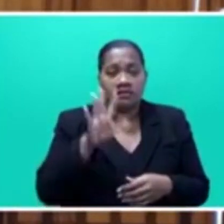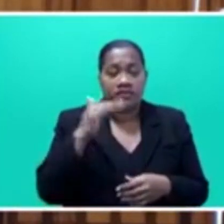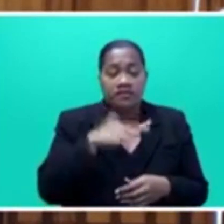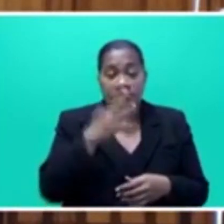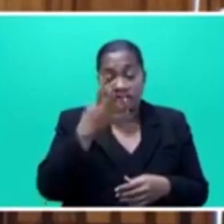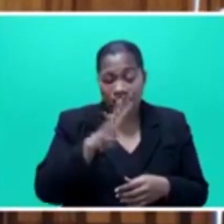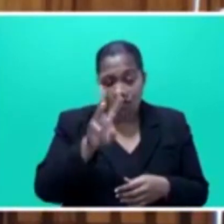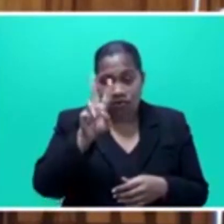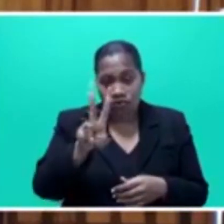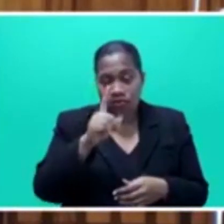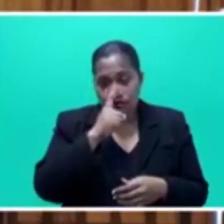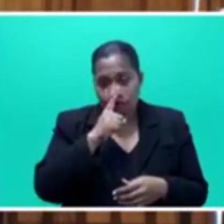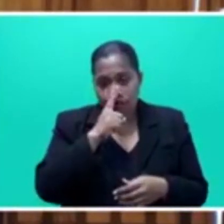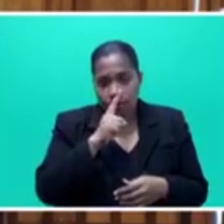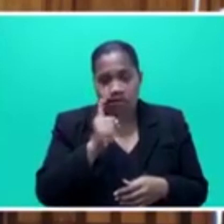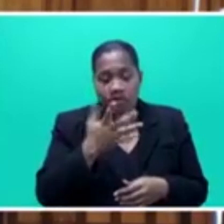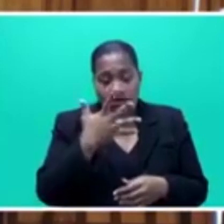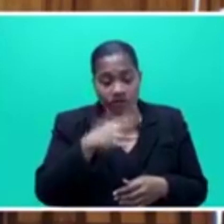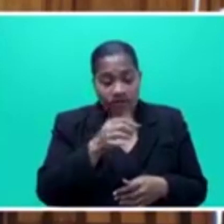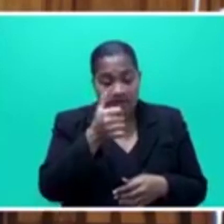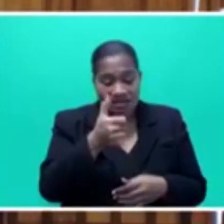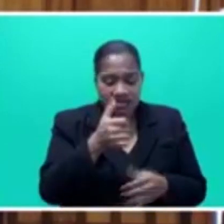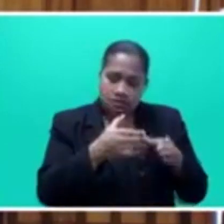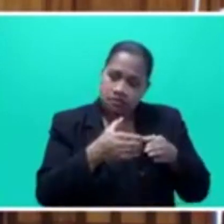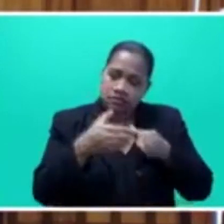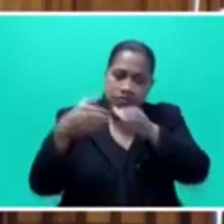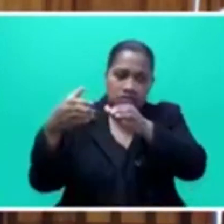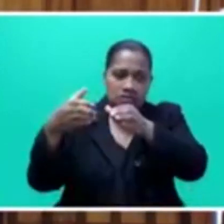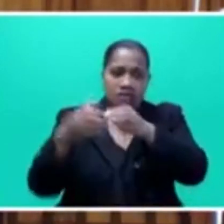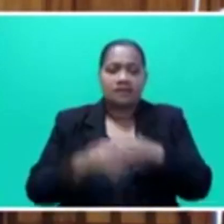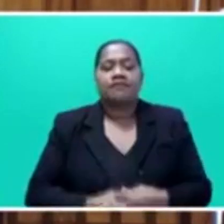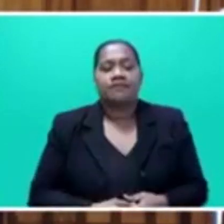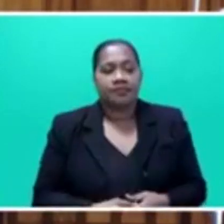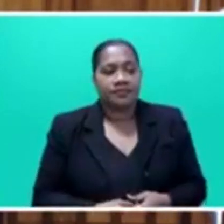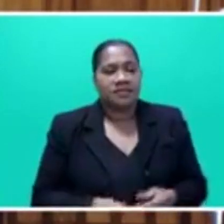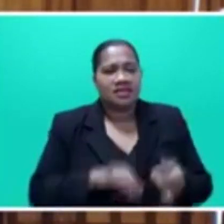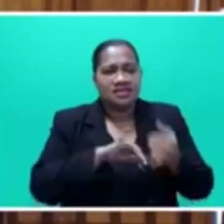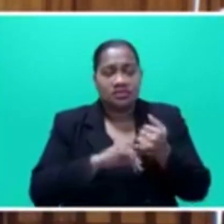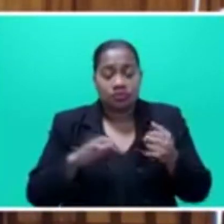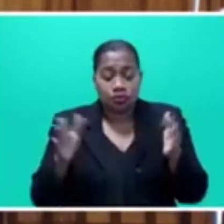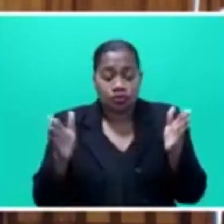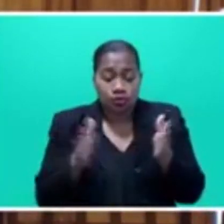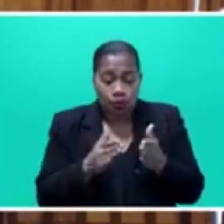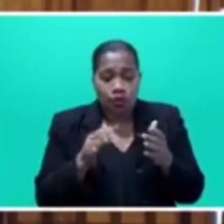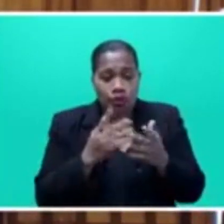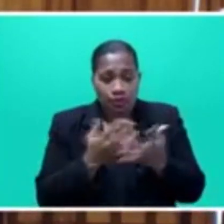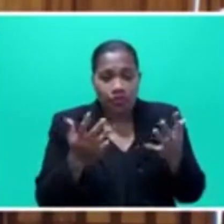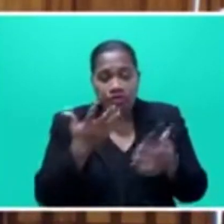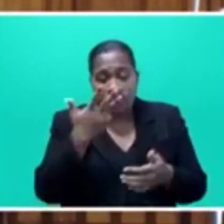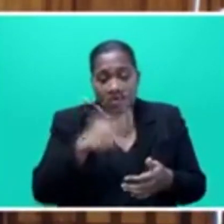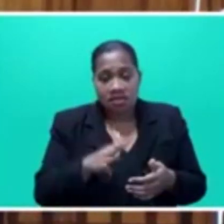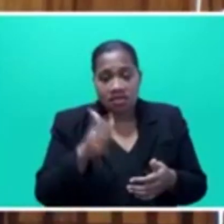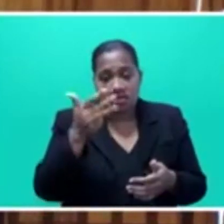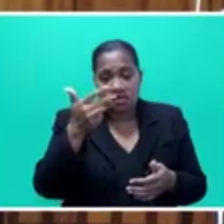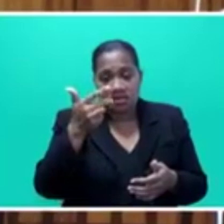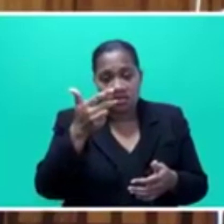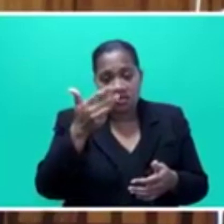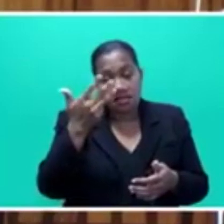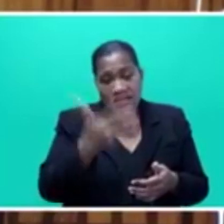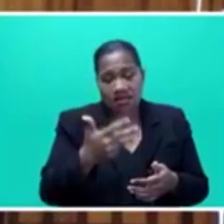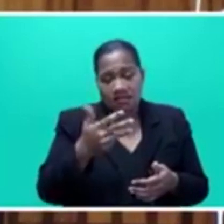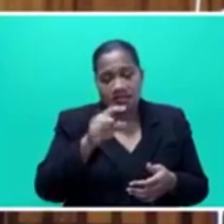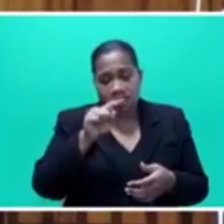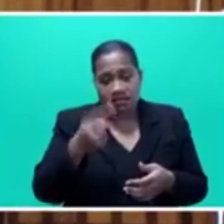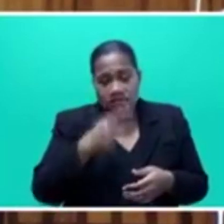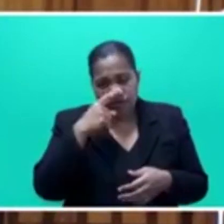540,542 people, they took 56 delegates. Seychelles, which has an even smaller population of 99,000 people,